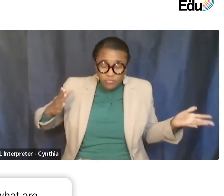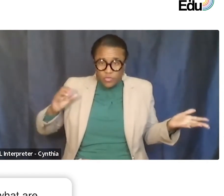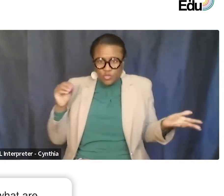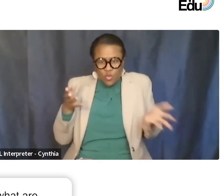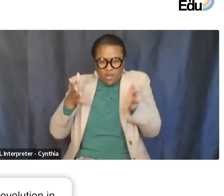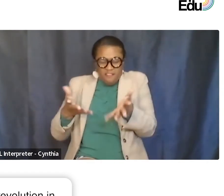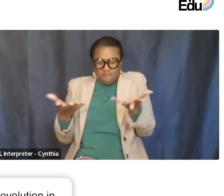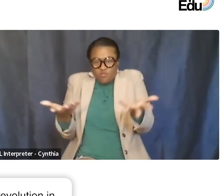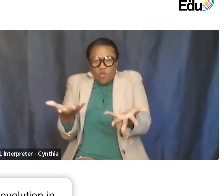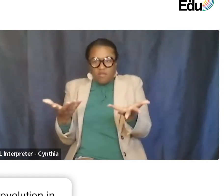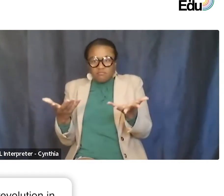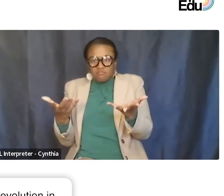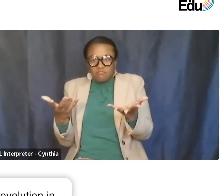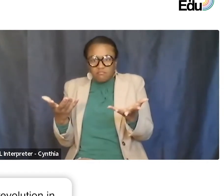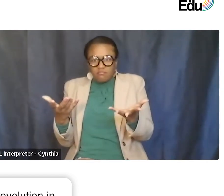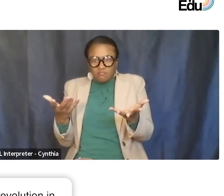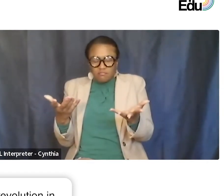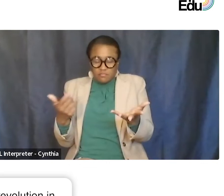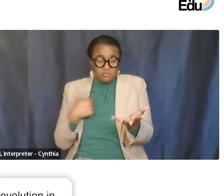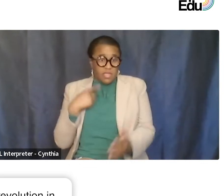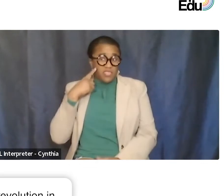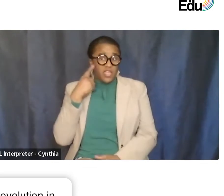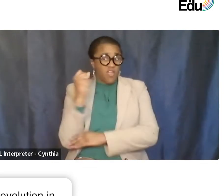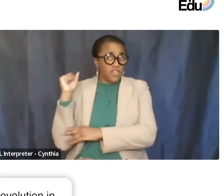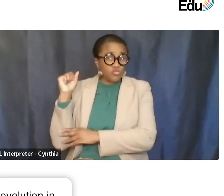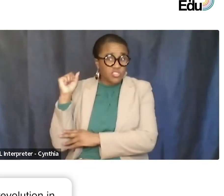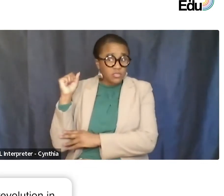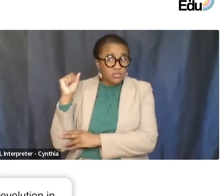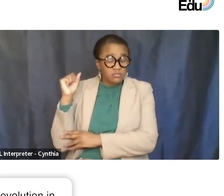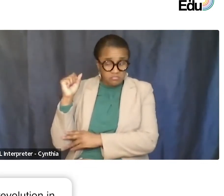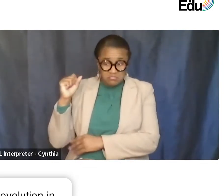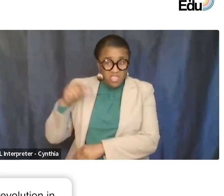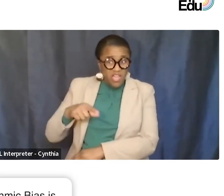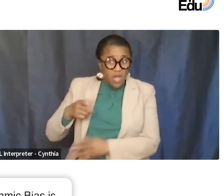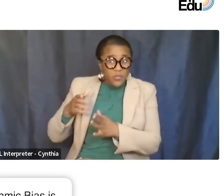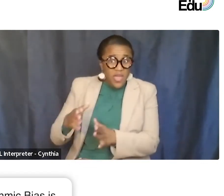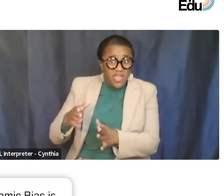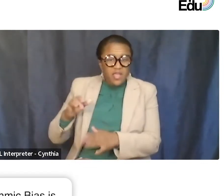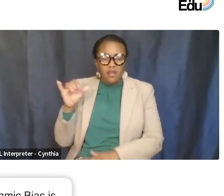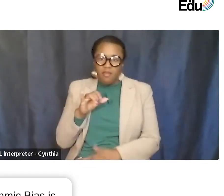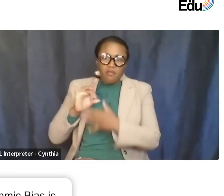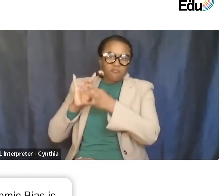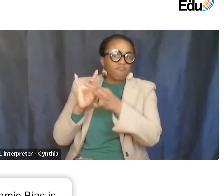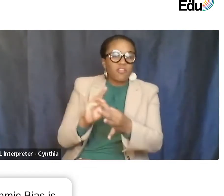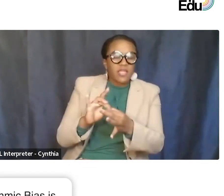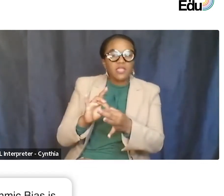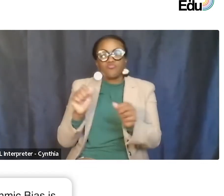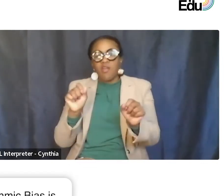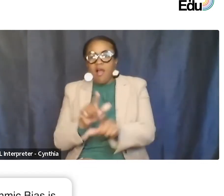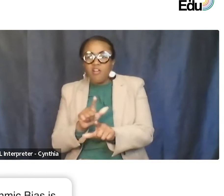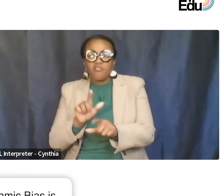with? And I think that revolution in this sense, especially as it relates to